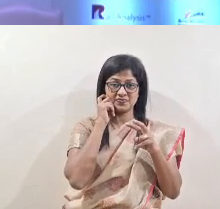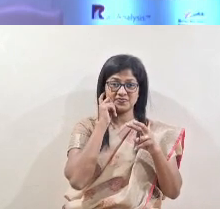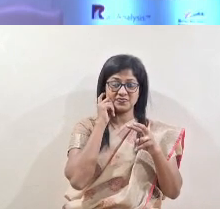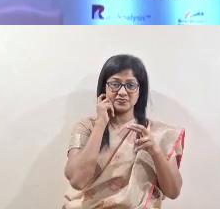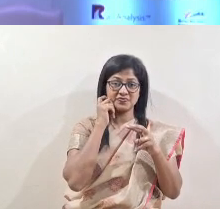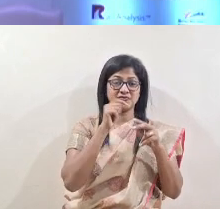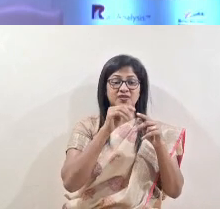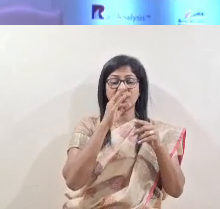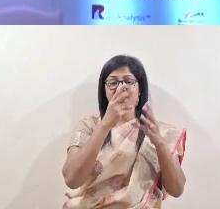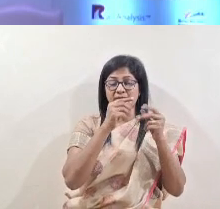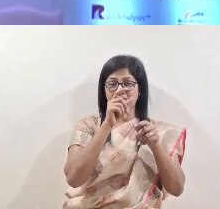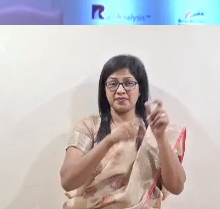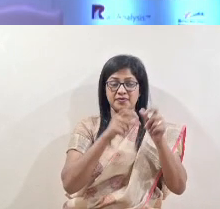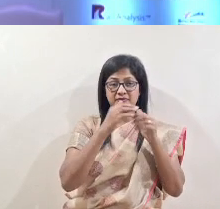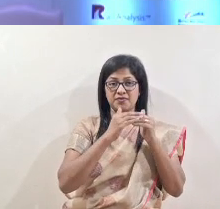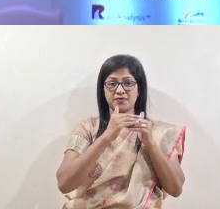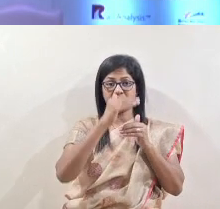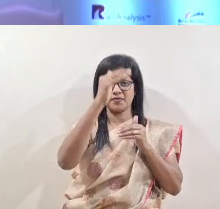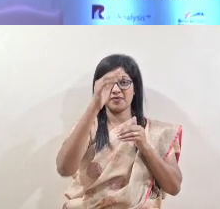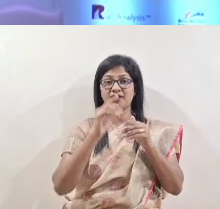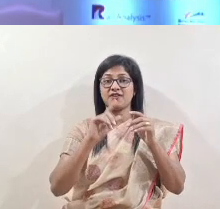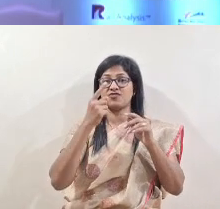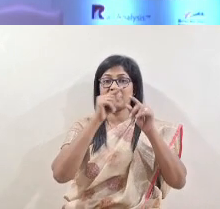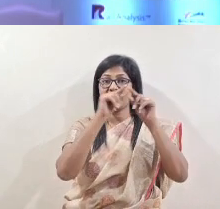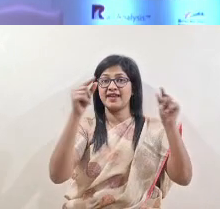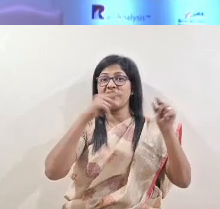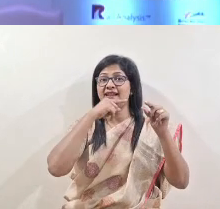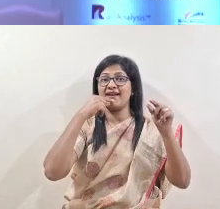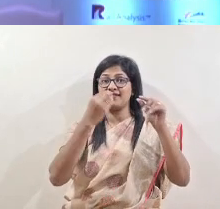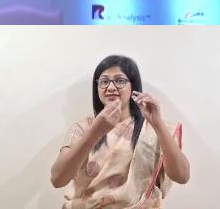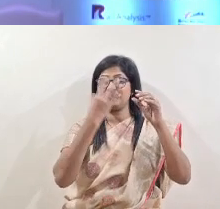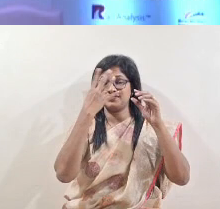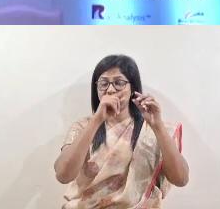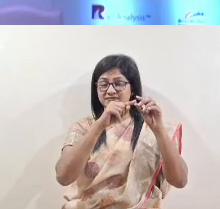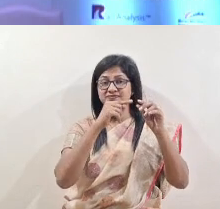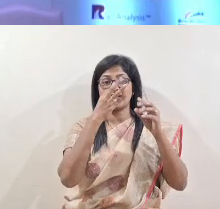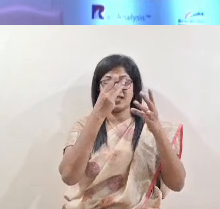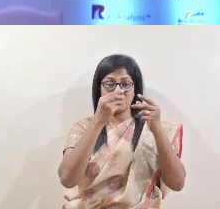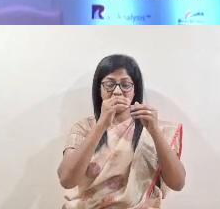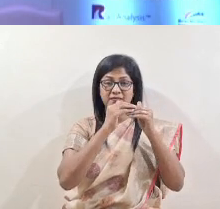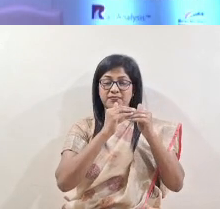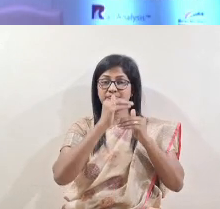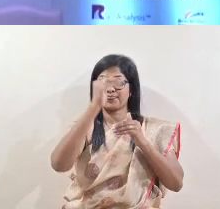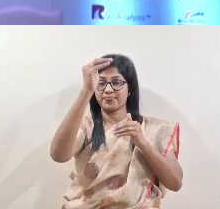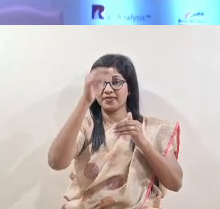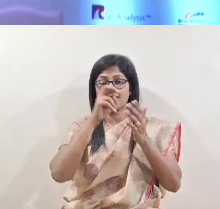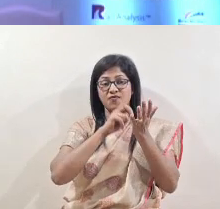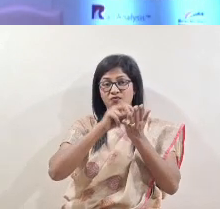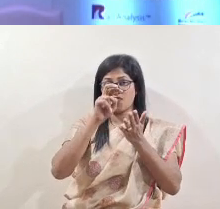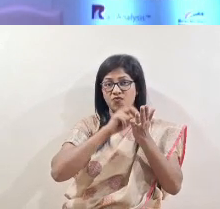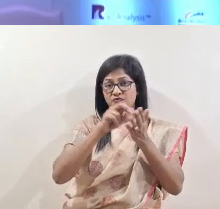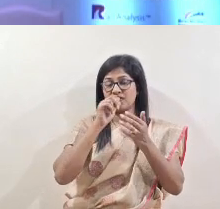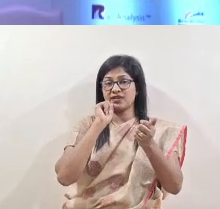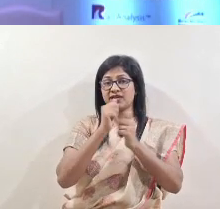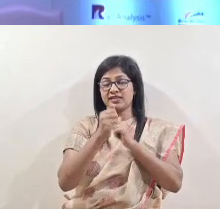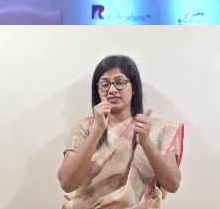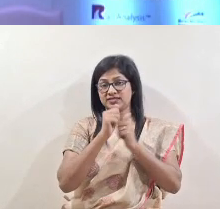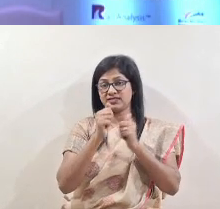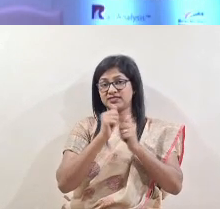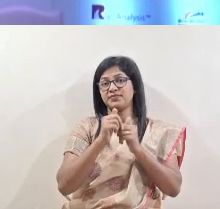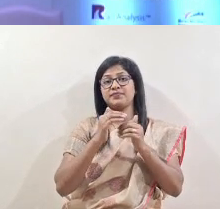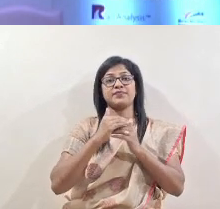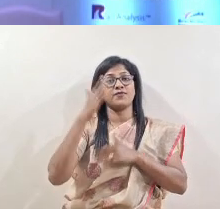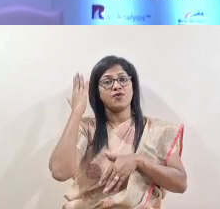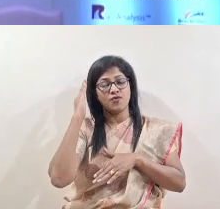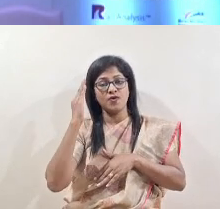volume, the top row in the red highlighted, with the increase in the volume, the pedestrian crashes were